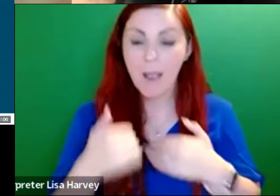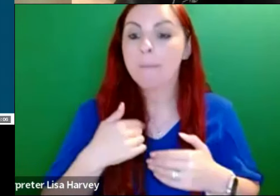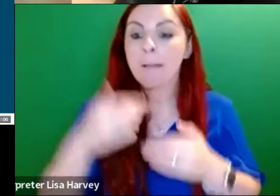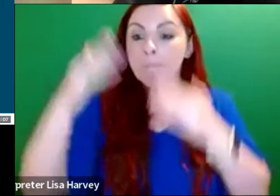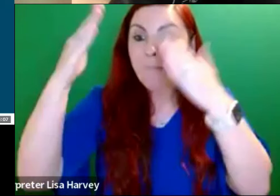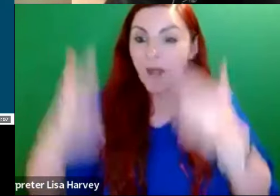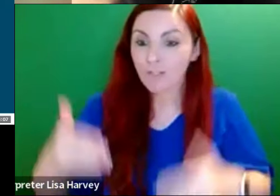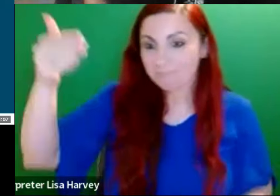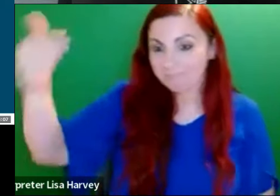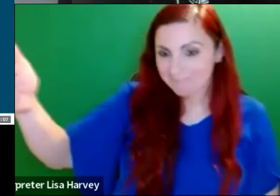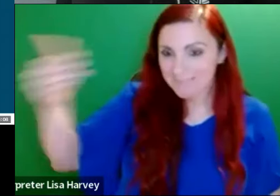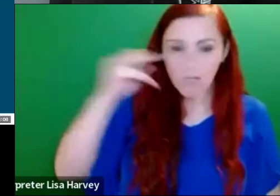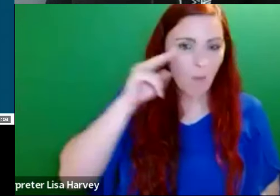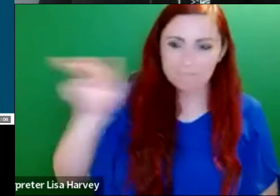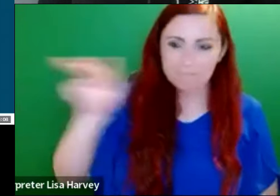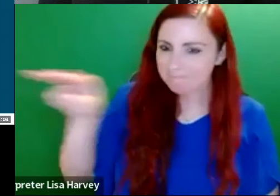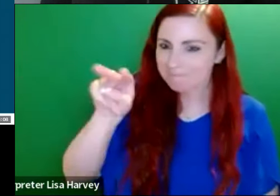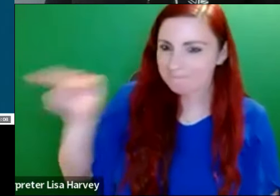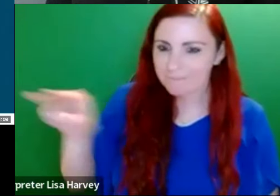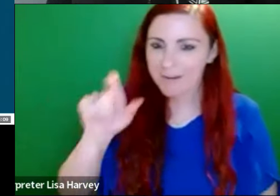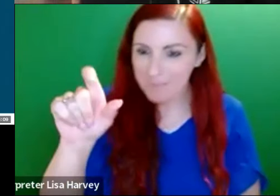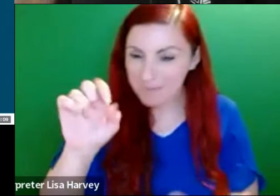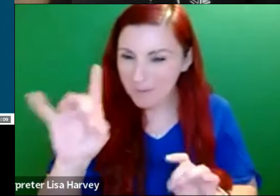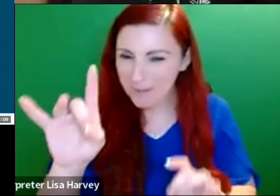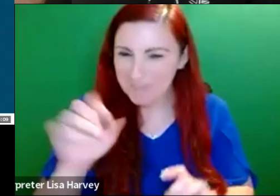here, so I'm going to be looking to the side a little bit.